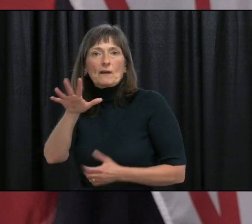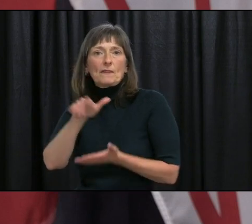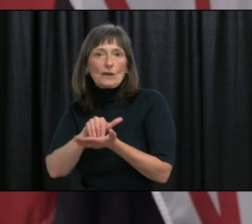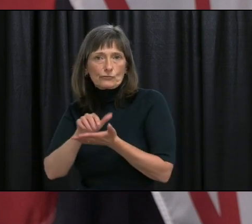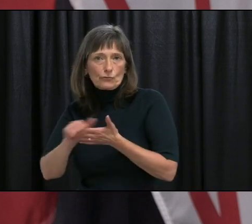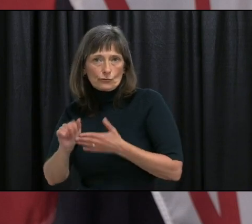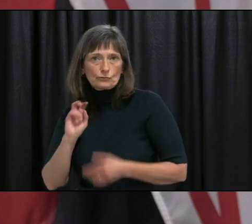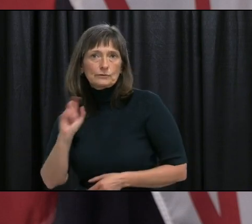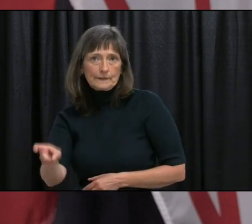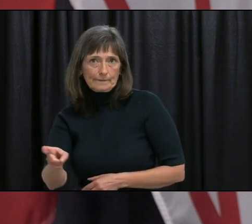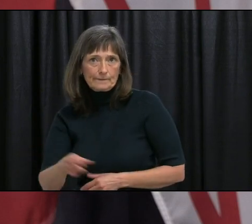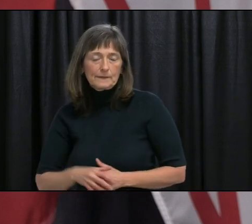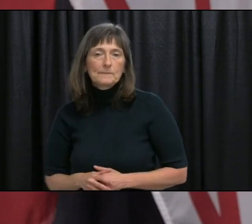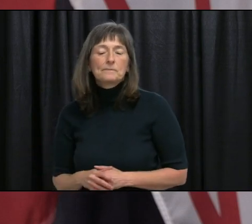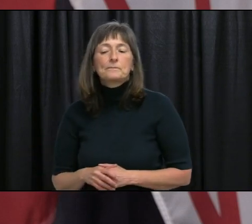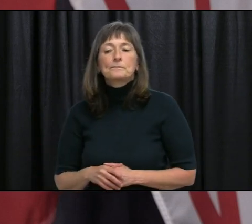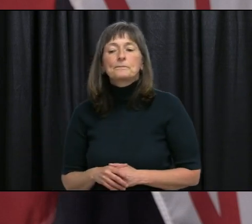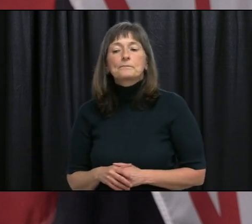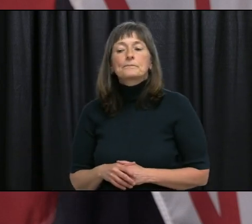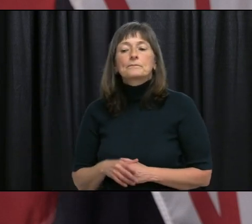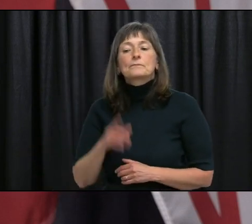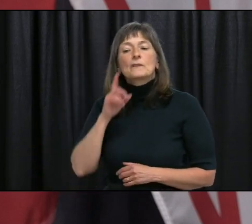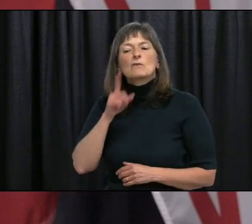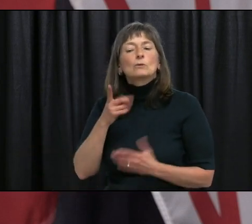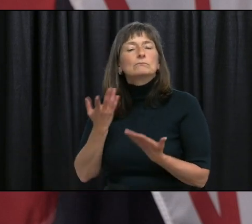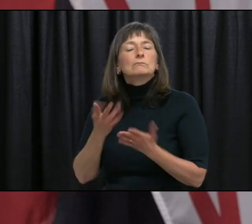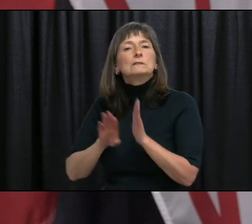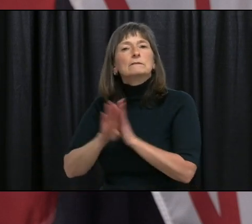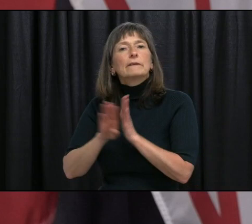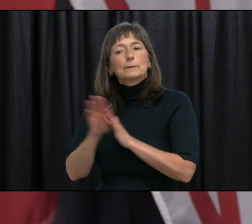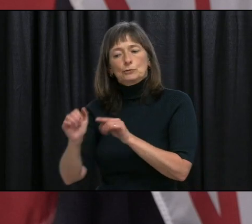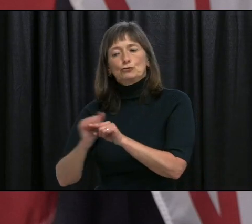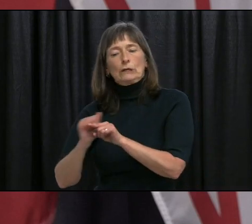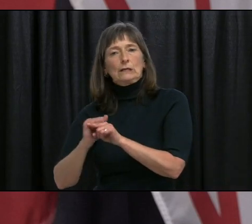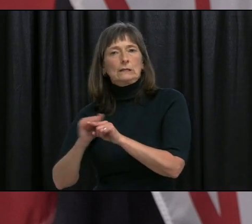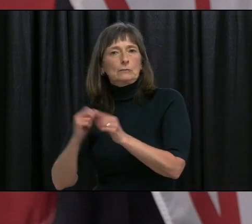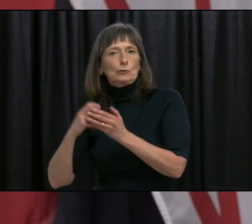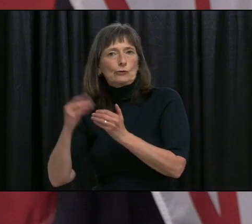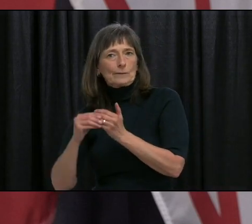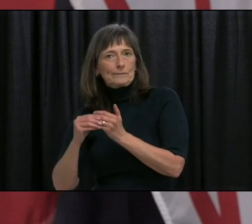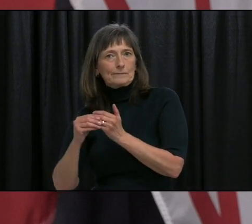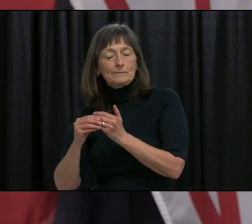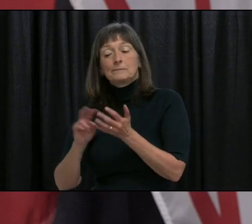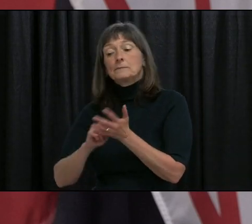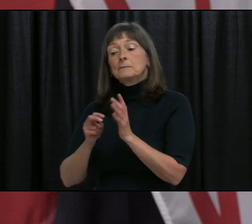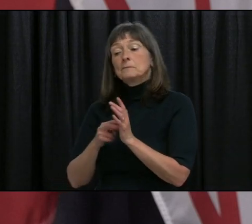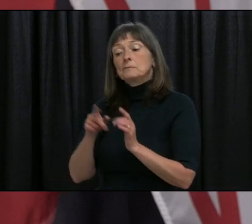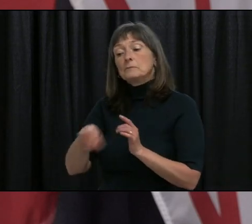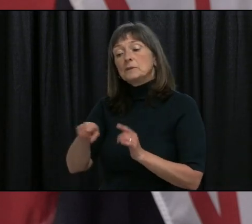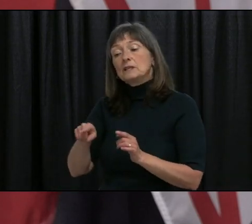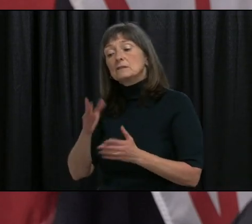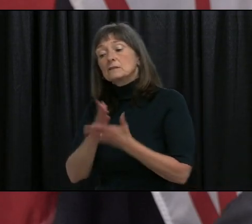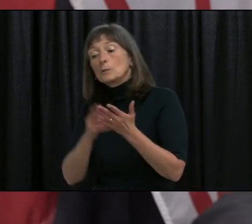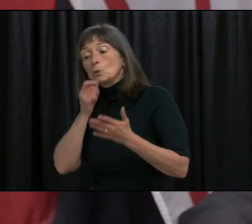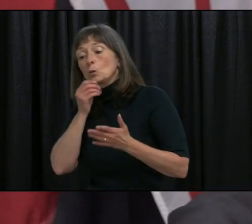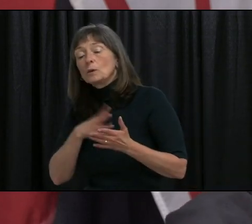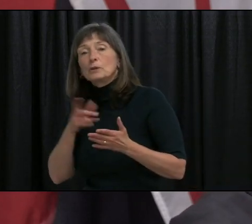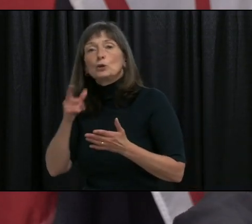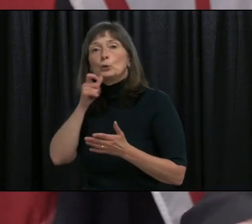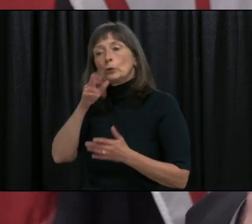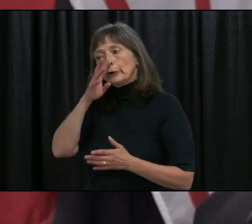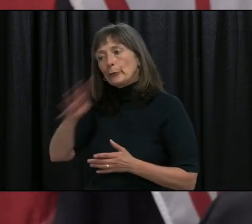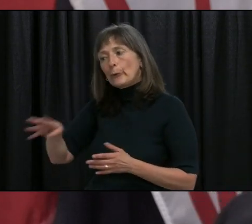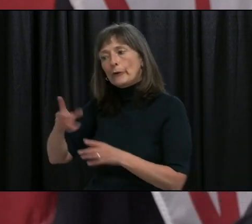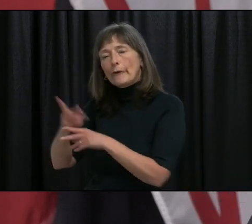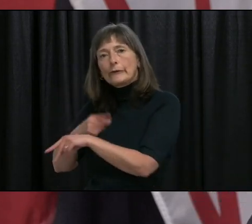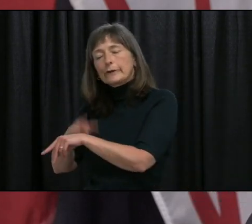$225,000. And this will be used to support the development of training programs to help shelters serve marginalized women. So all good